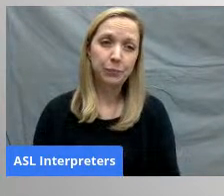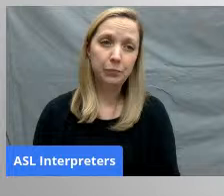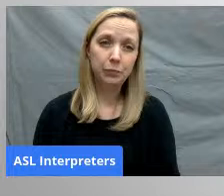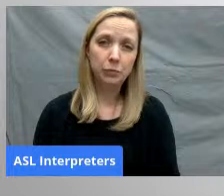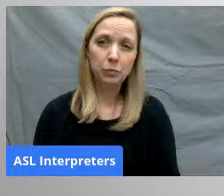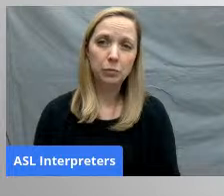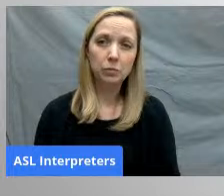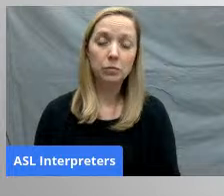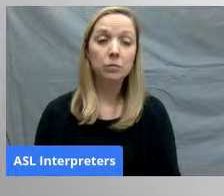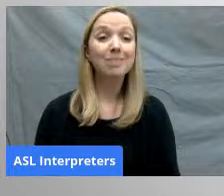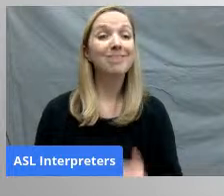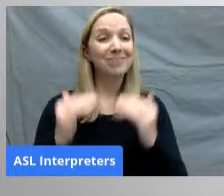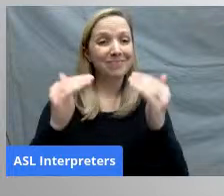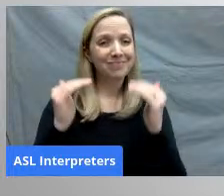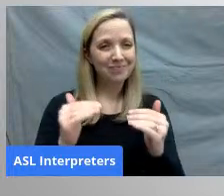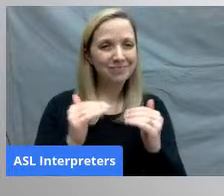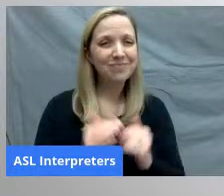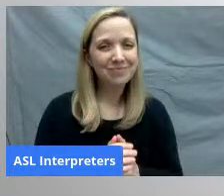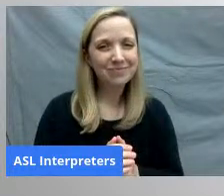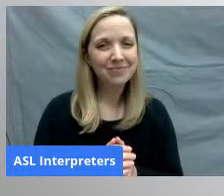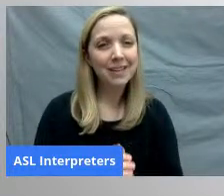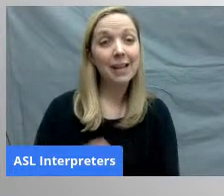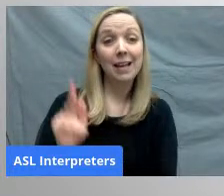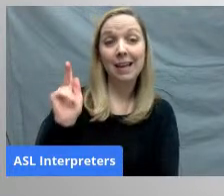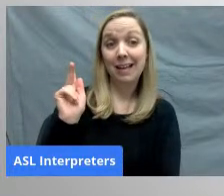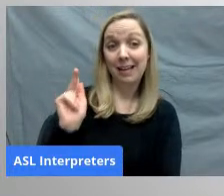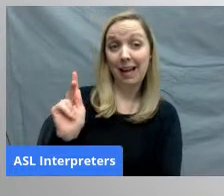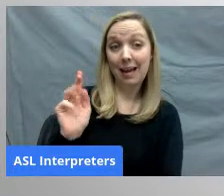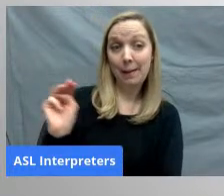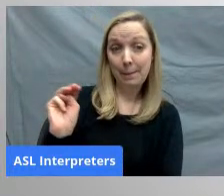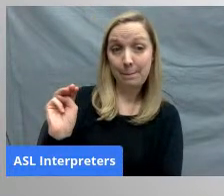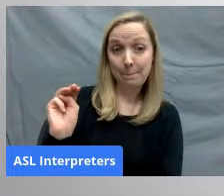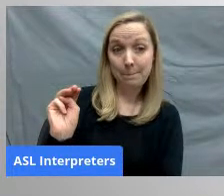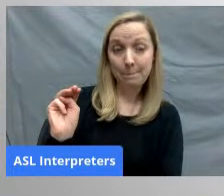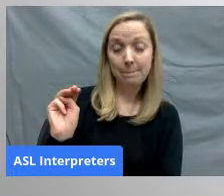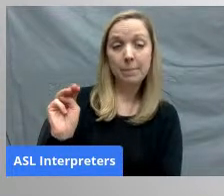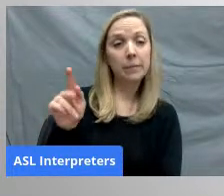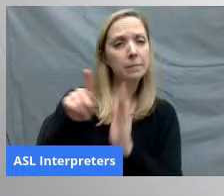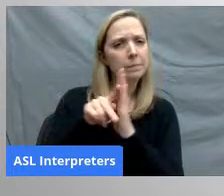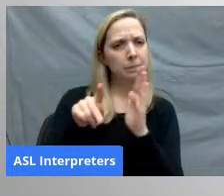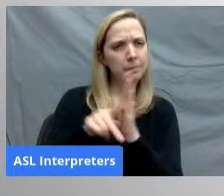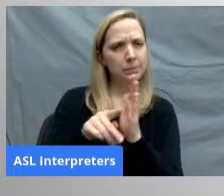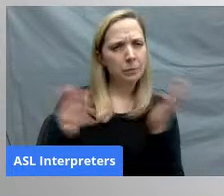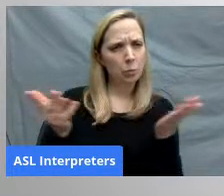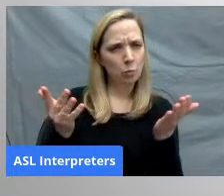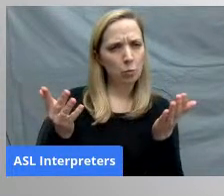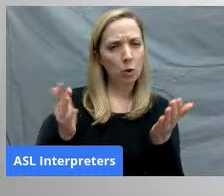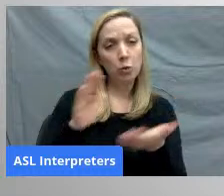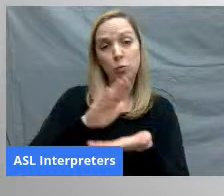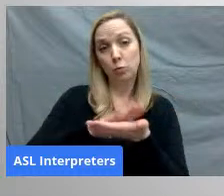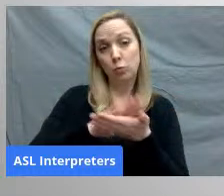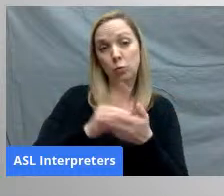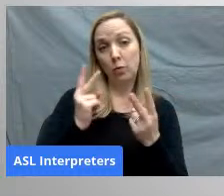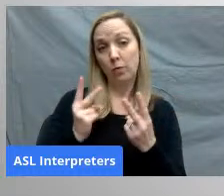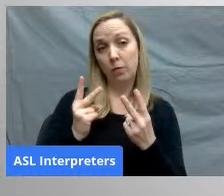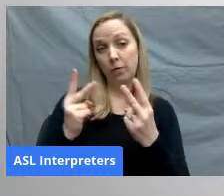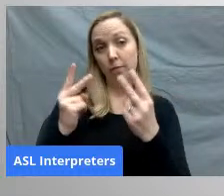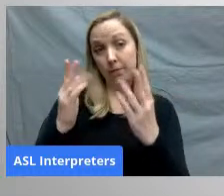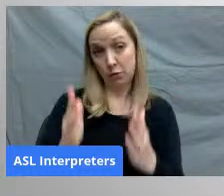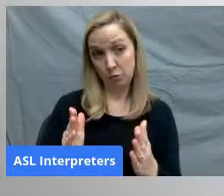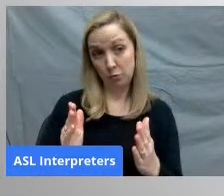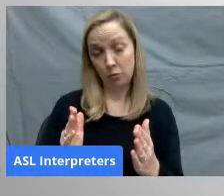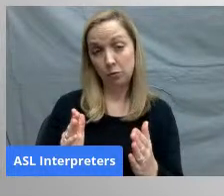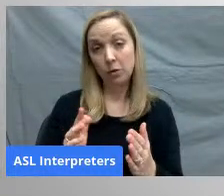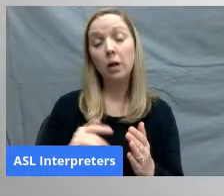Okay, moving on then. KM was visitors to schools, and the original review thought it